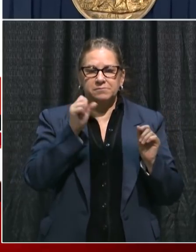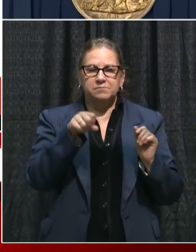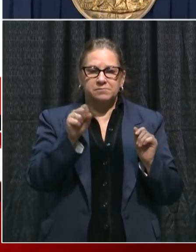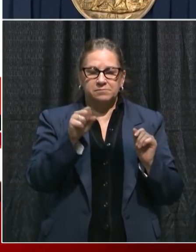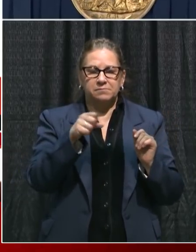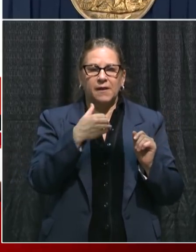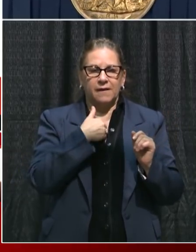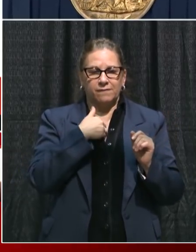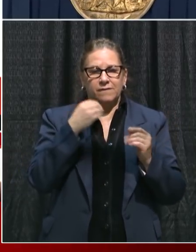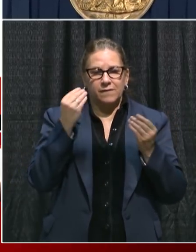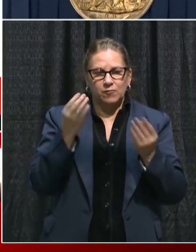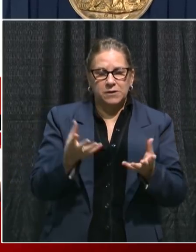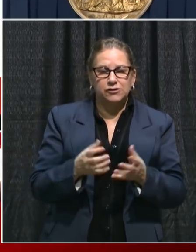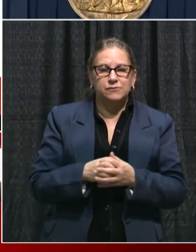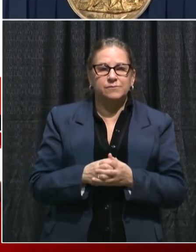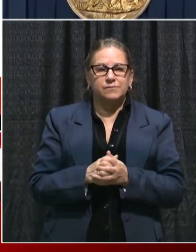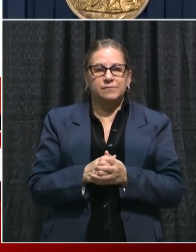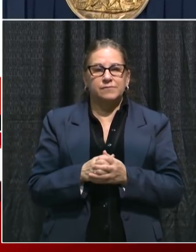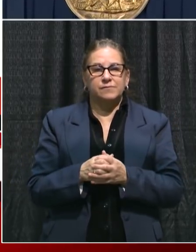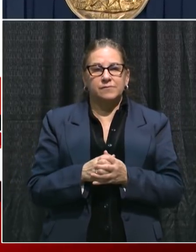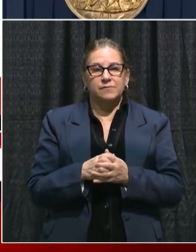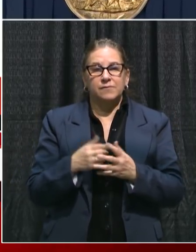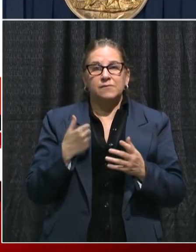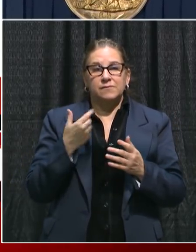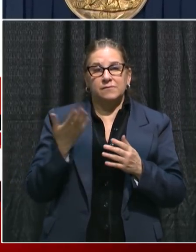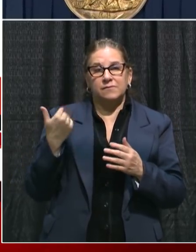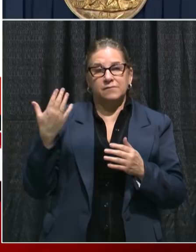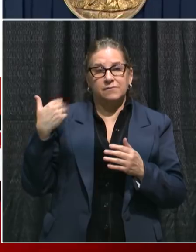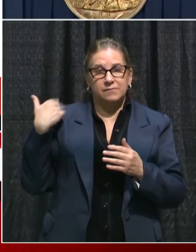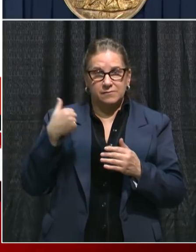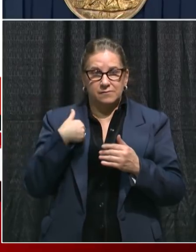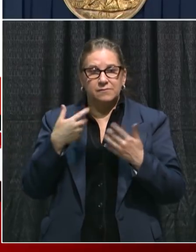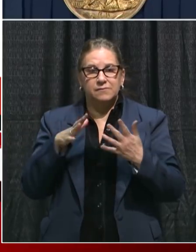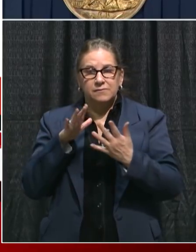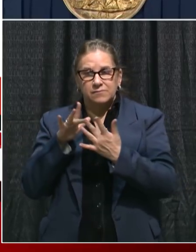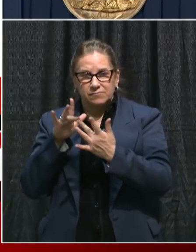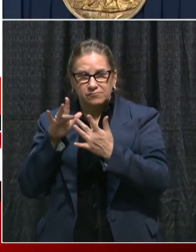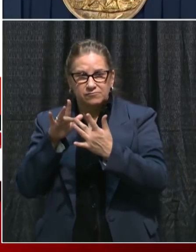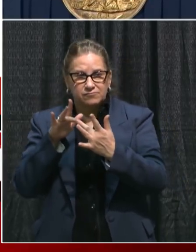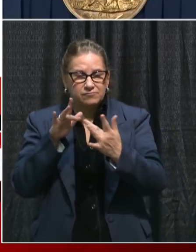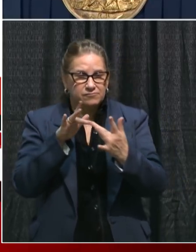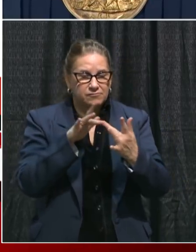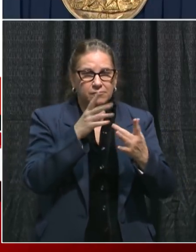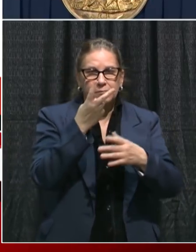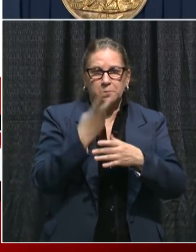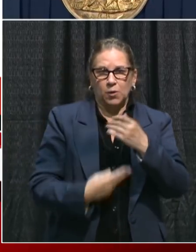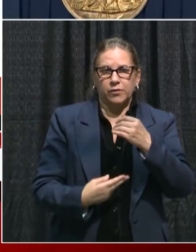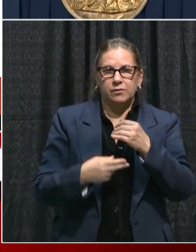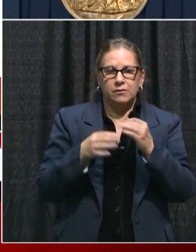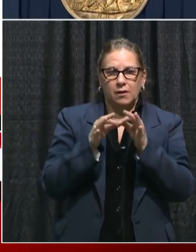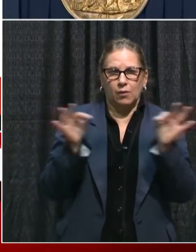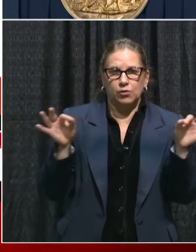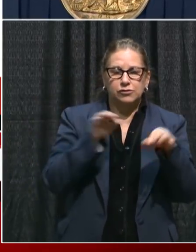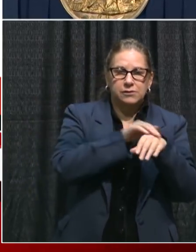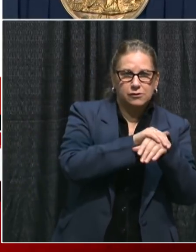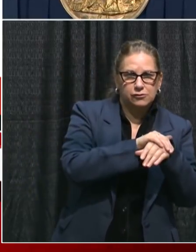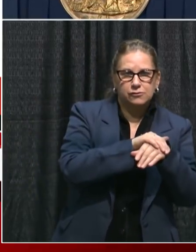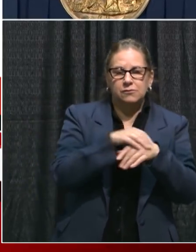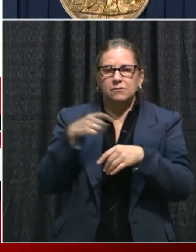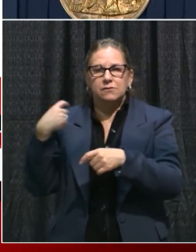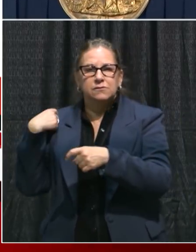have conducted outreach in English and Spanish and been very